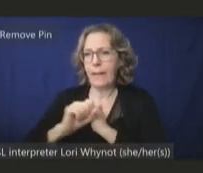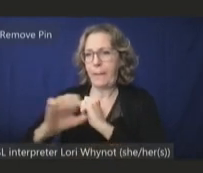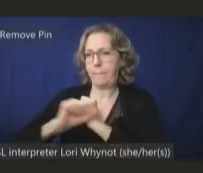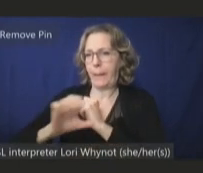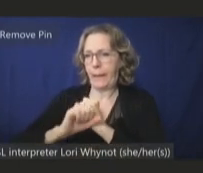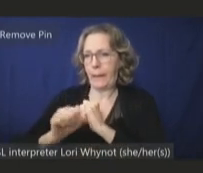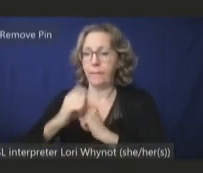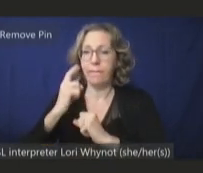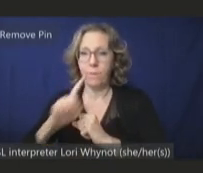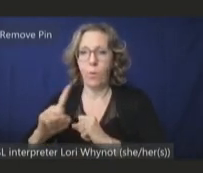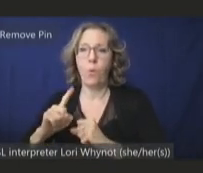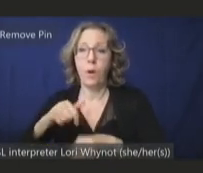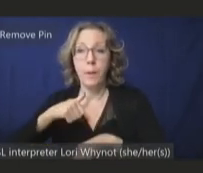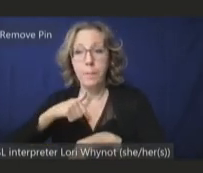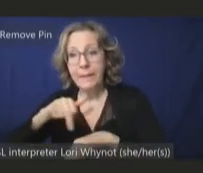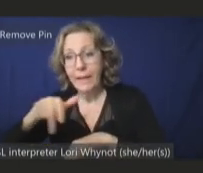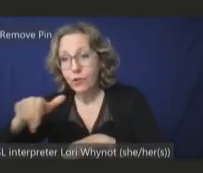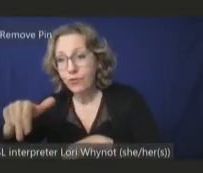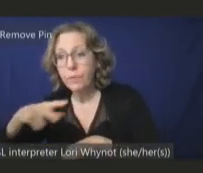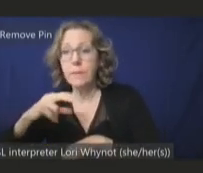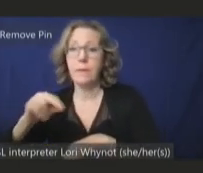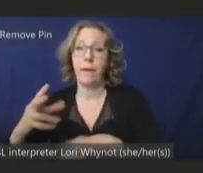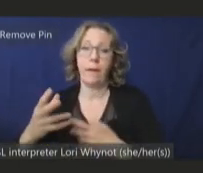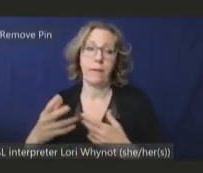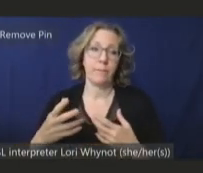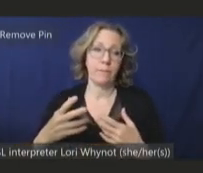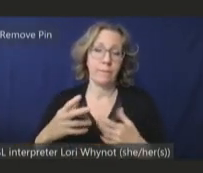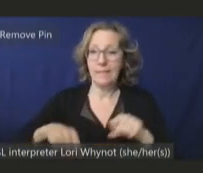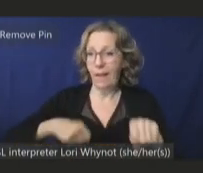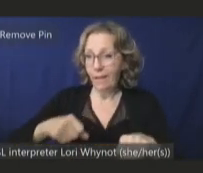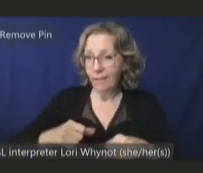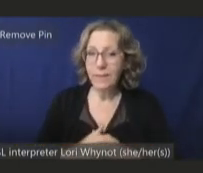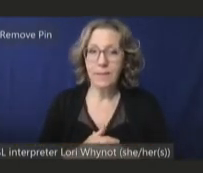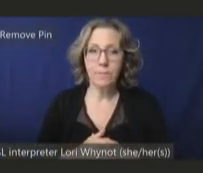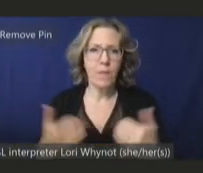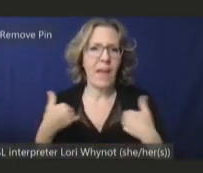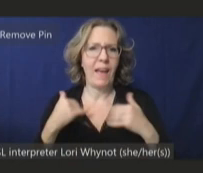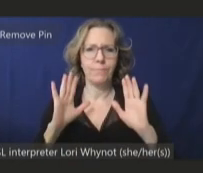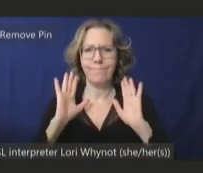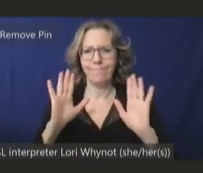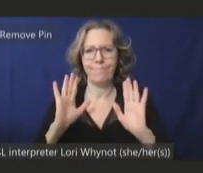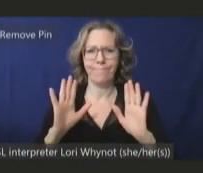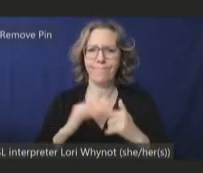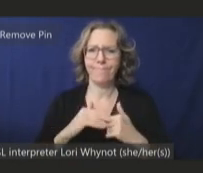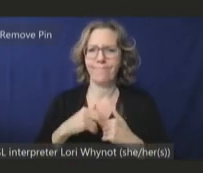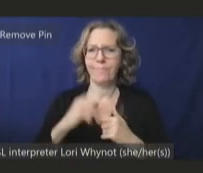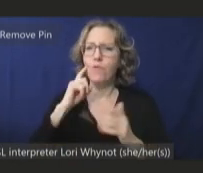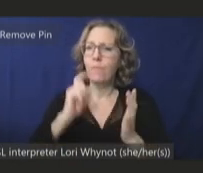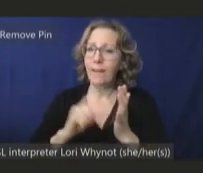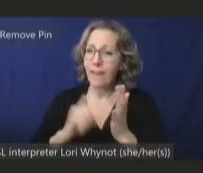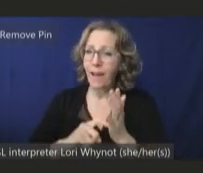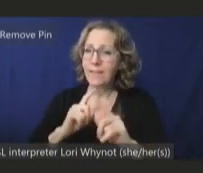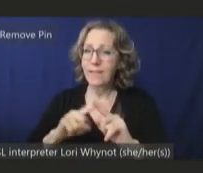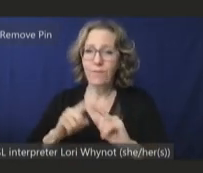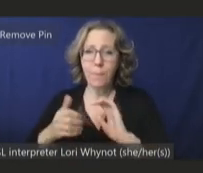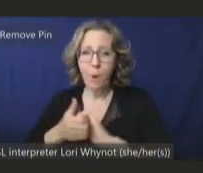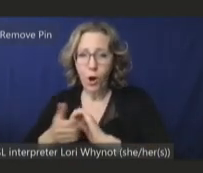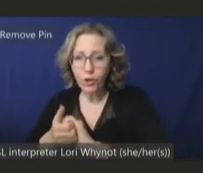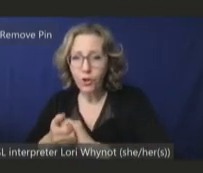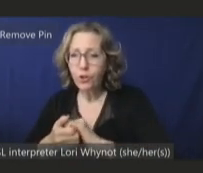partner, and we have a speaking program featuring Mayor Wu, other officials. We have food, music,